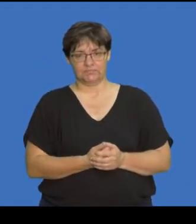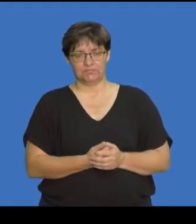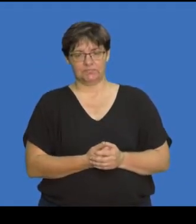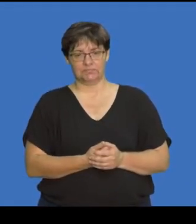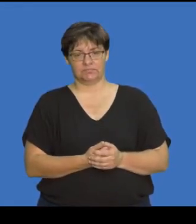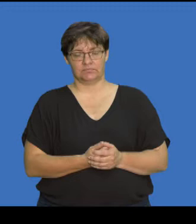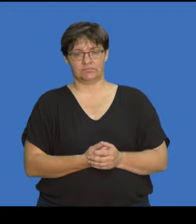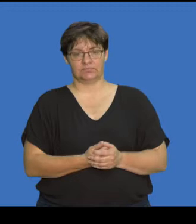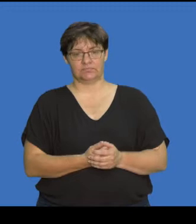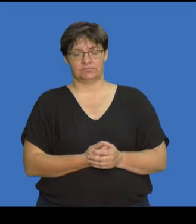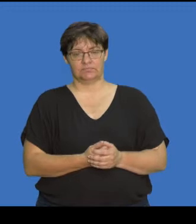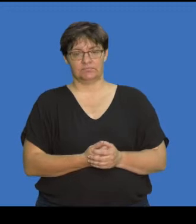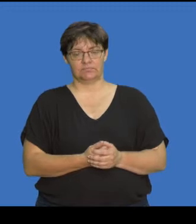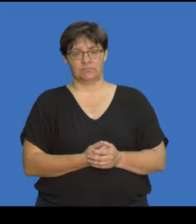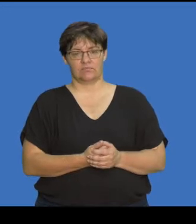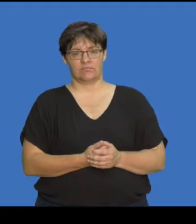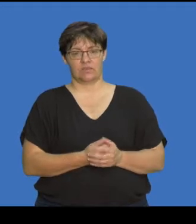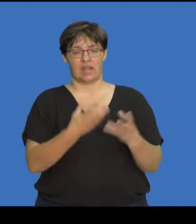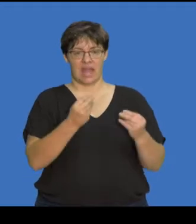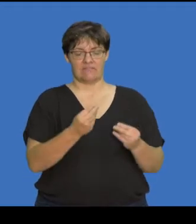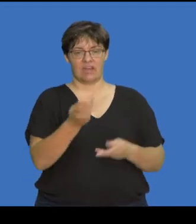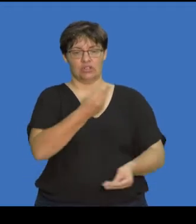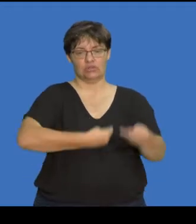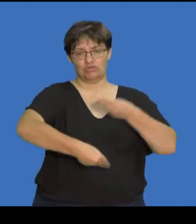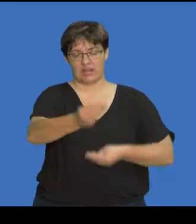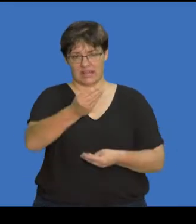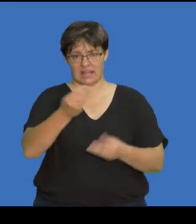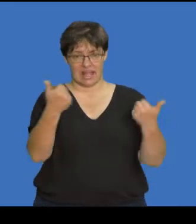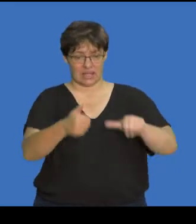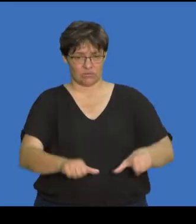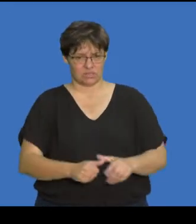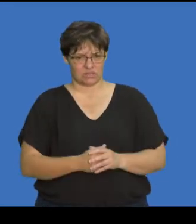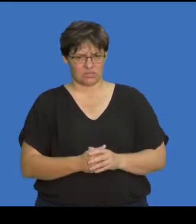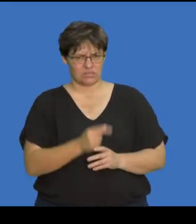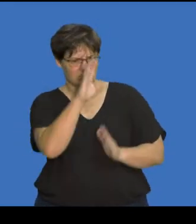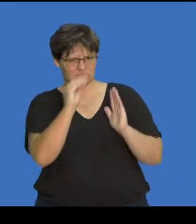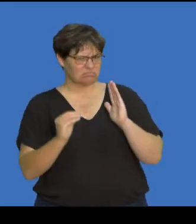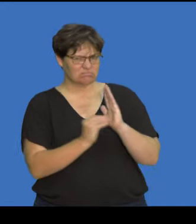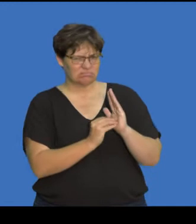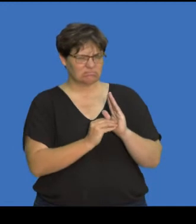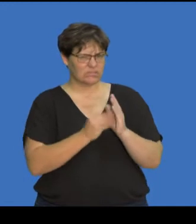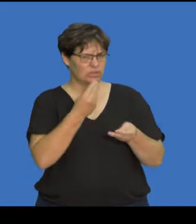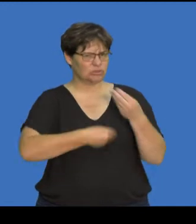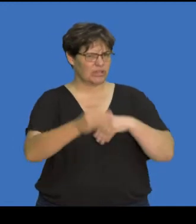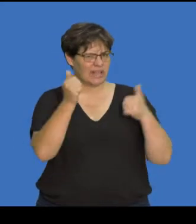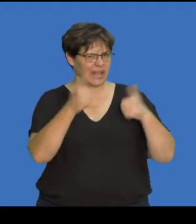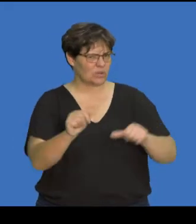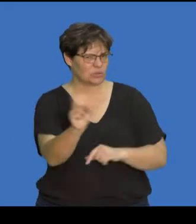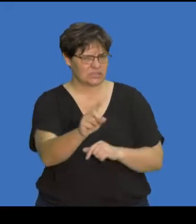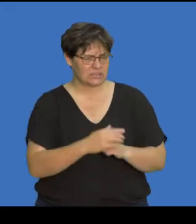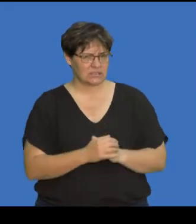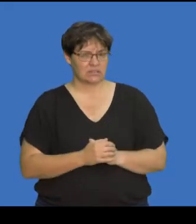So you then have your trading account. And what is it that goes into your trading account? Remember, it's